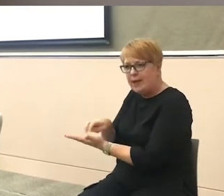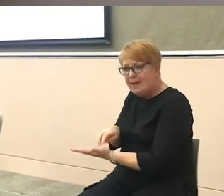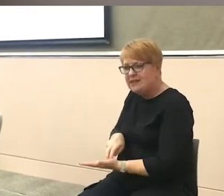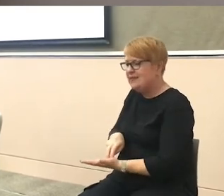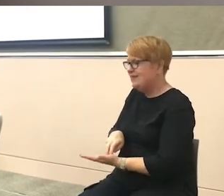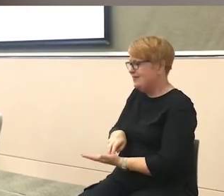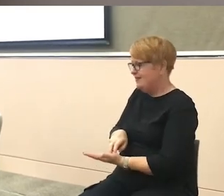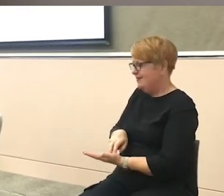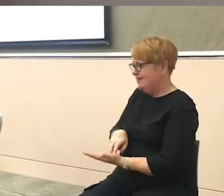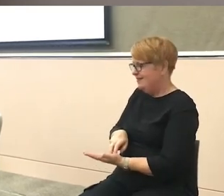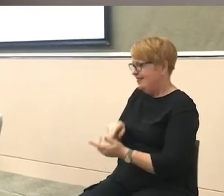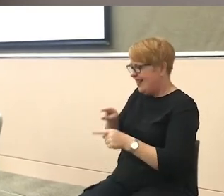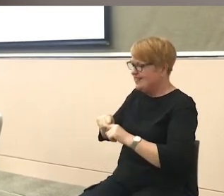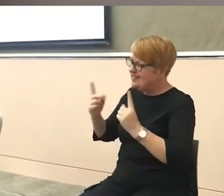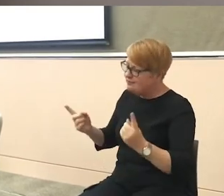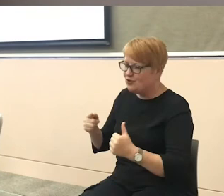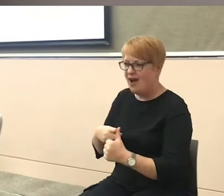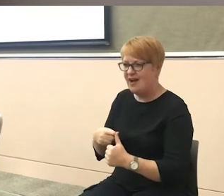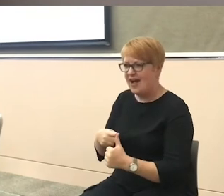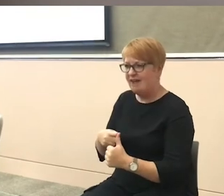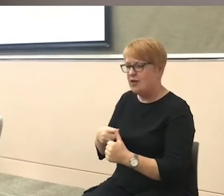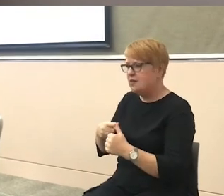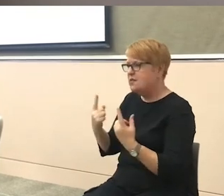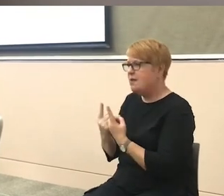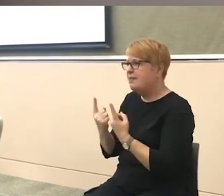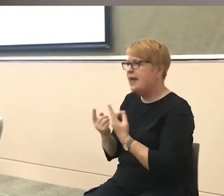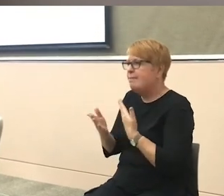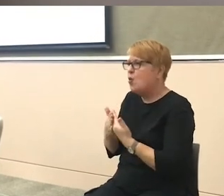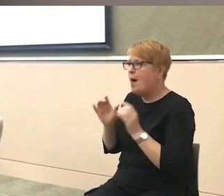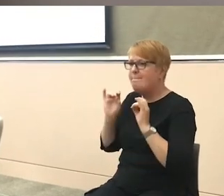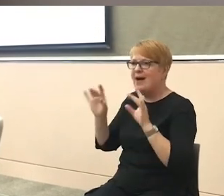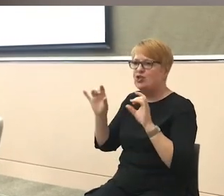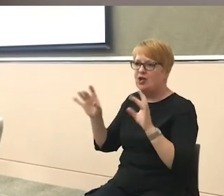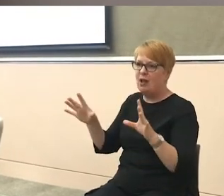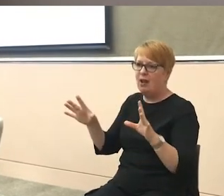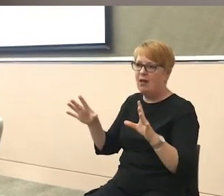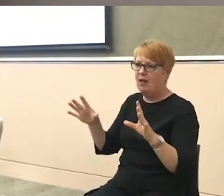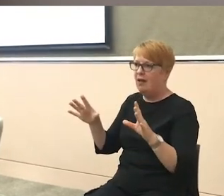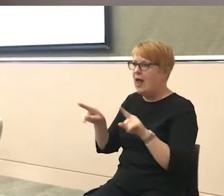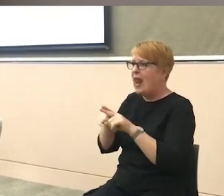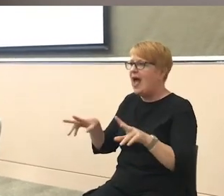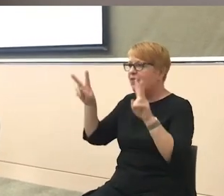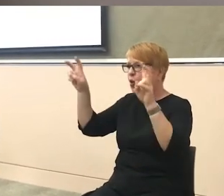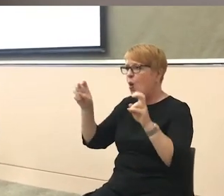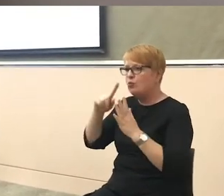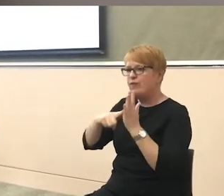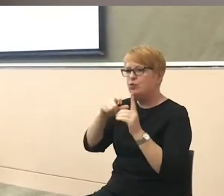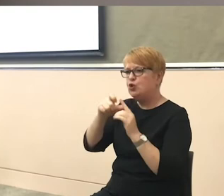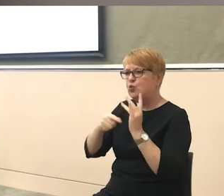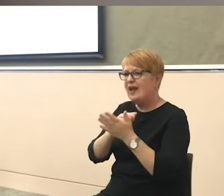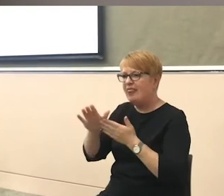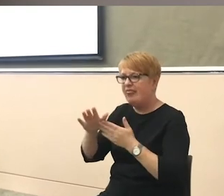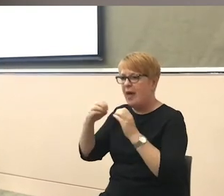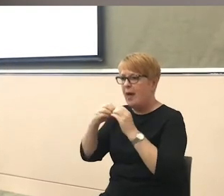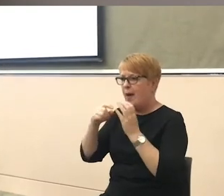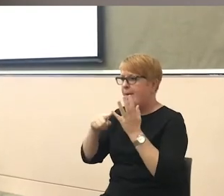yeah, something that's more magical, like that quote by Judith Butler that talks about this kind of magical ancestral,